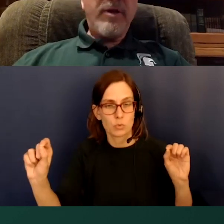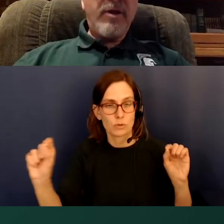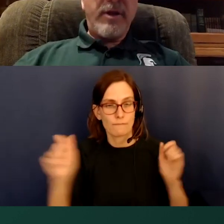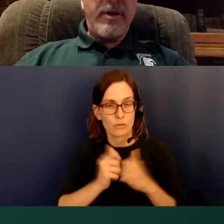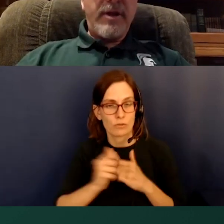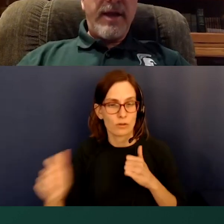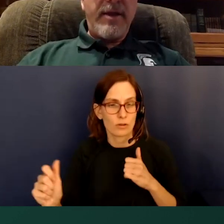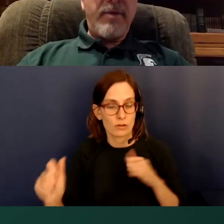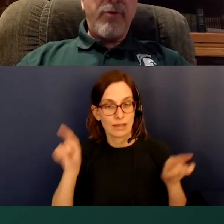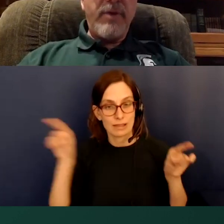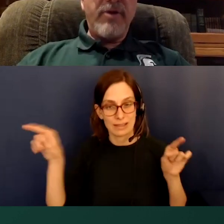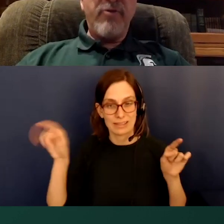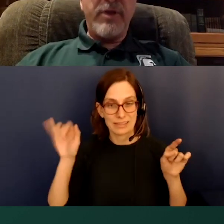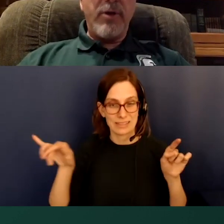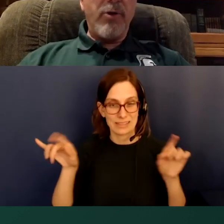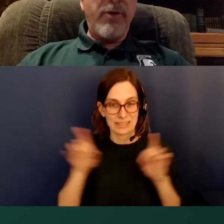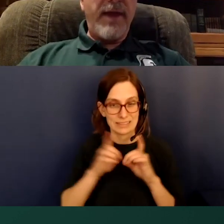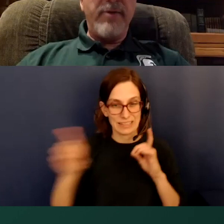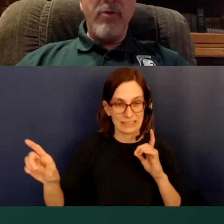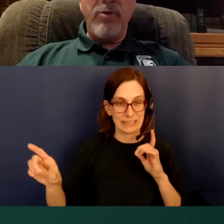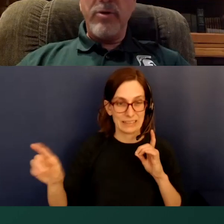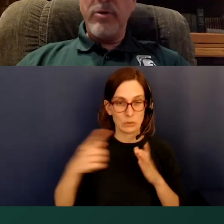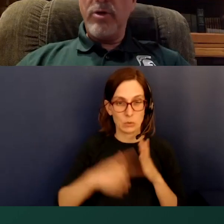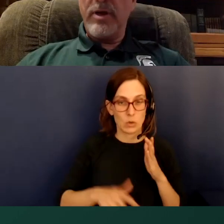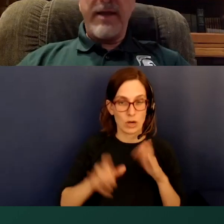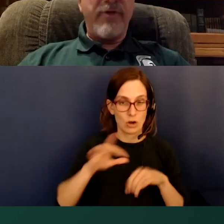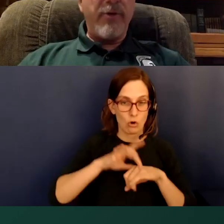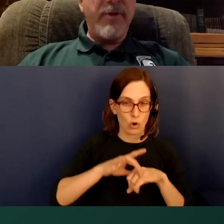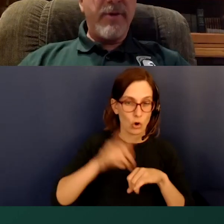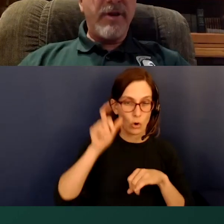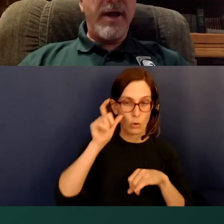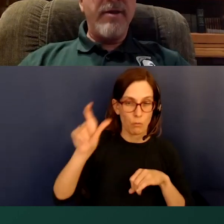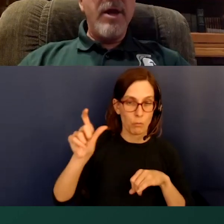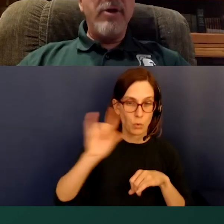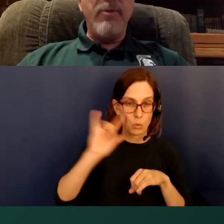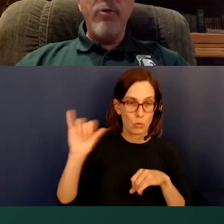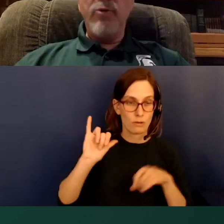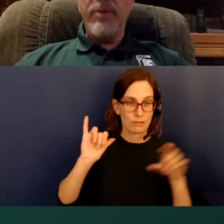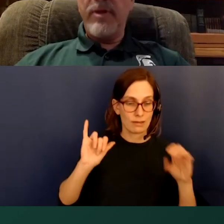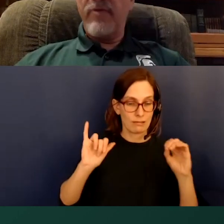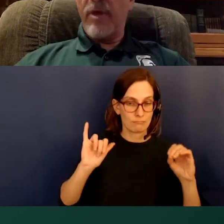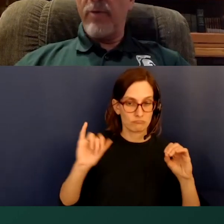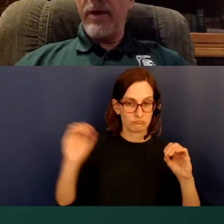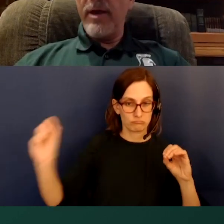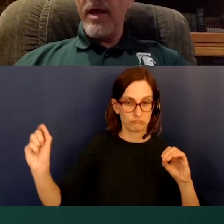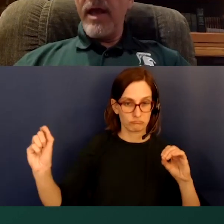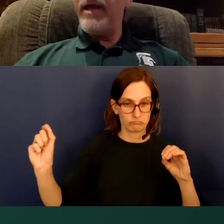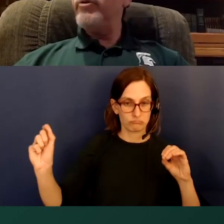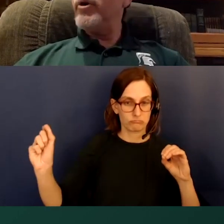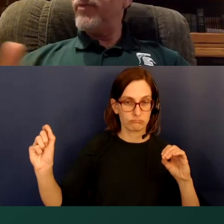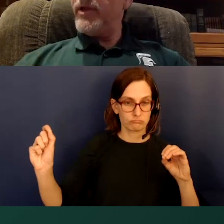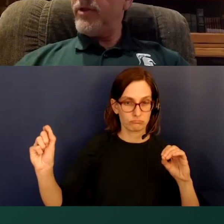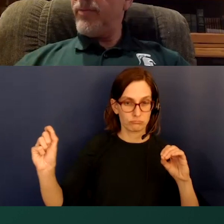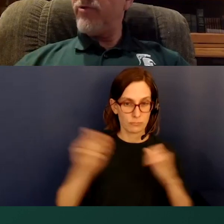this distance is pretty much what the Earth and Moon look like. If the Earth is this size, the Moon would be this far away.